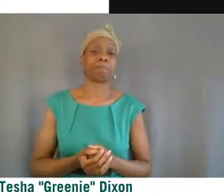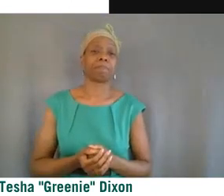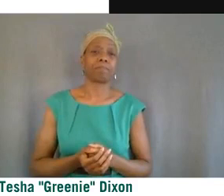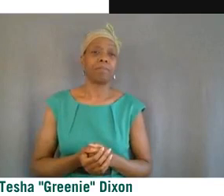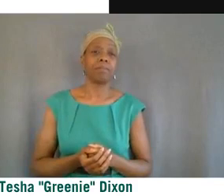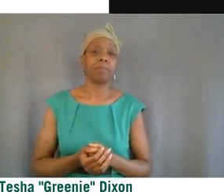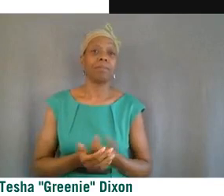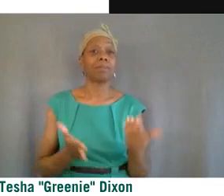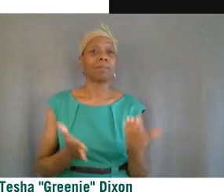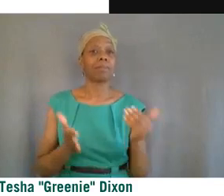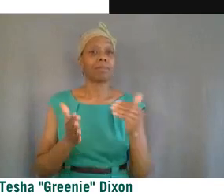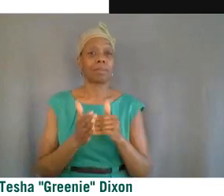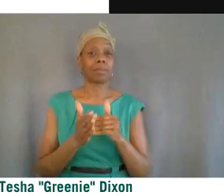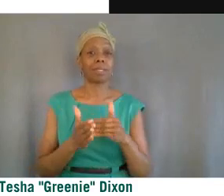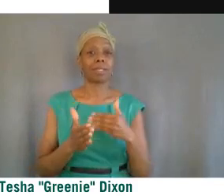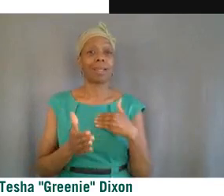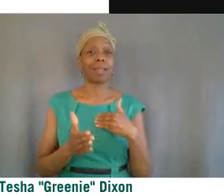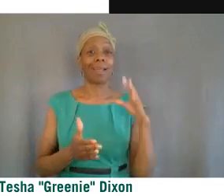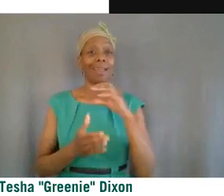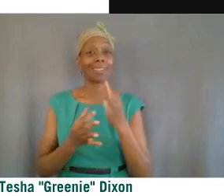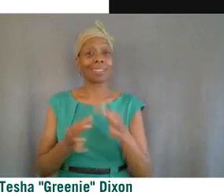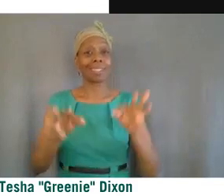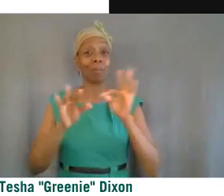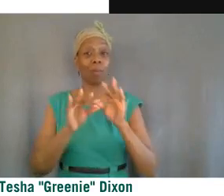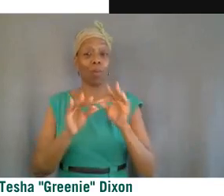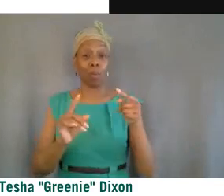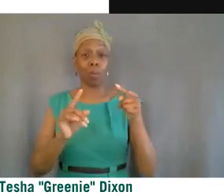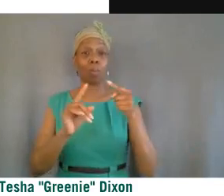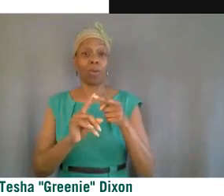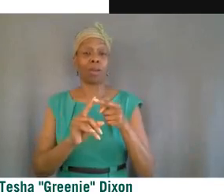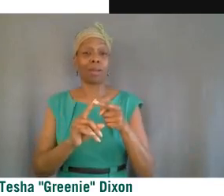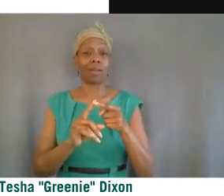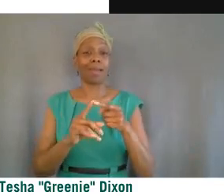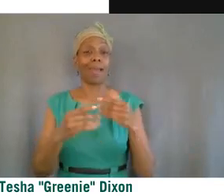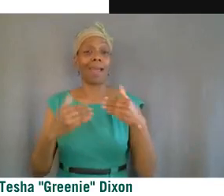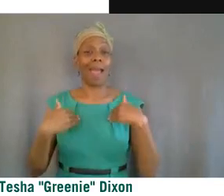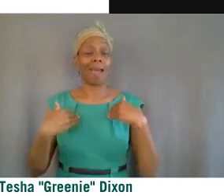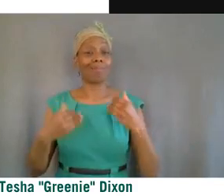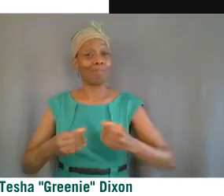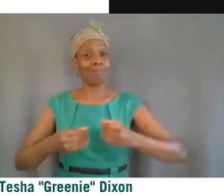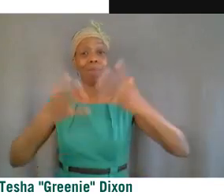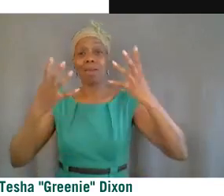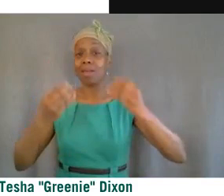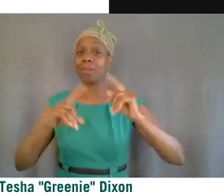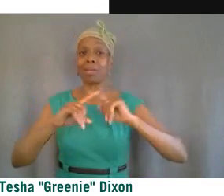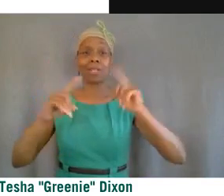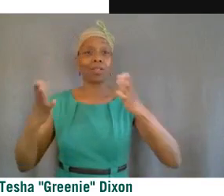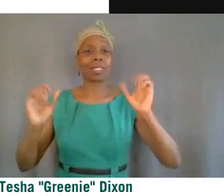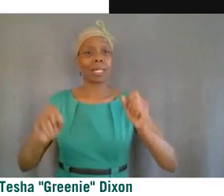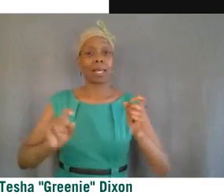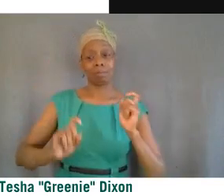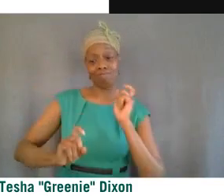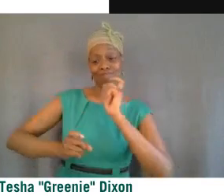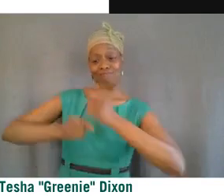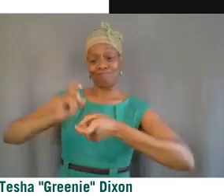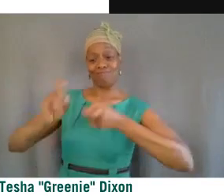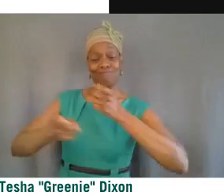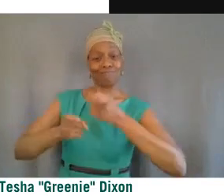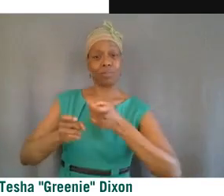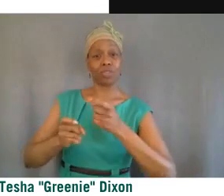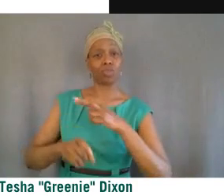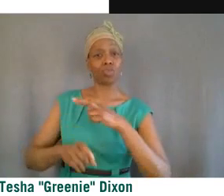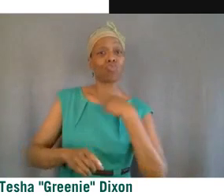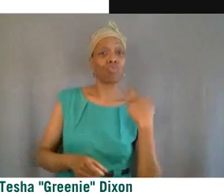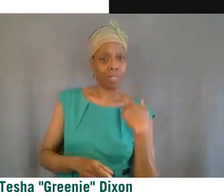again, I guess the important point is that there are many, many different things that can contribute to the risk of CP and